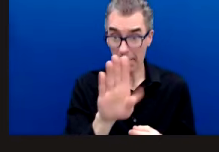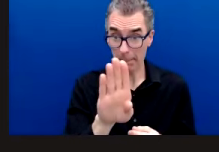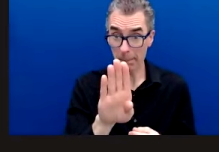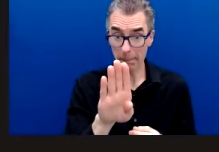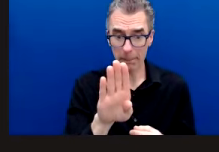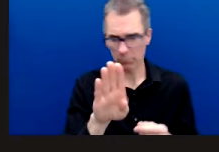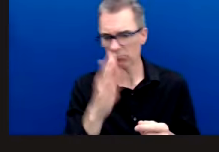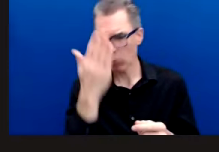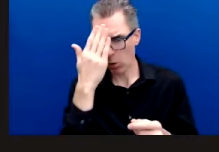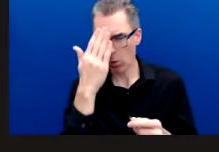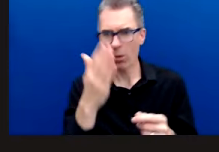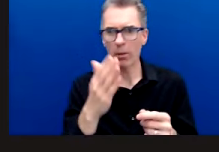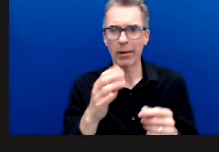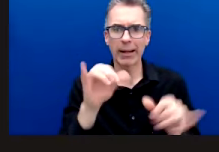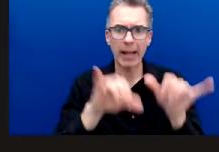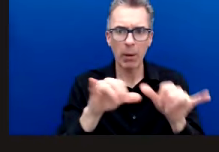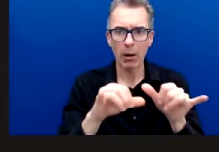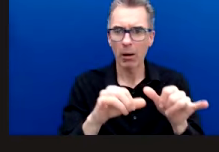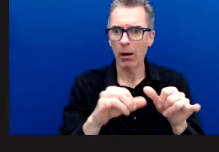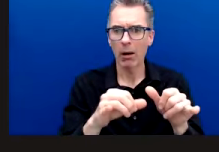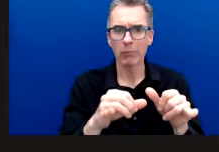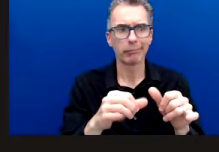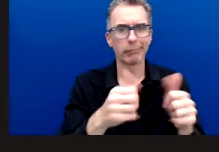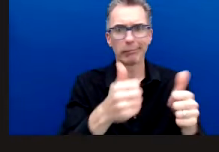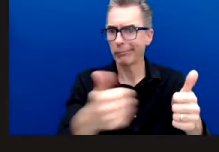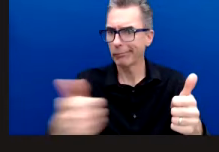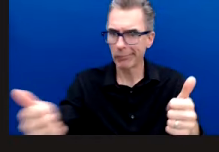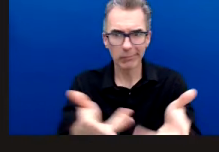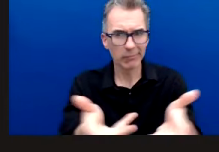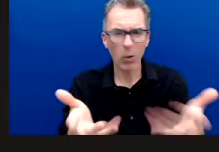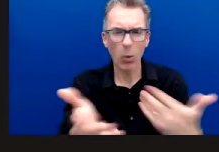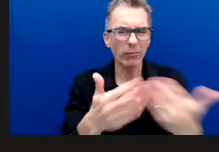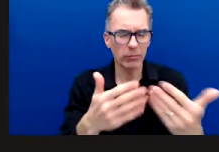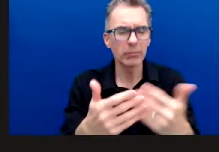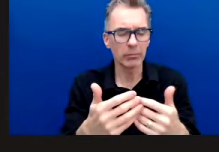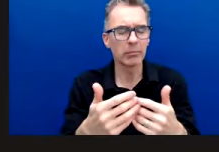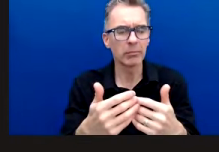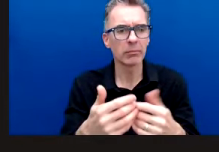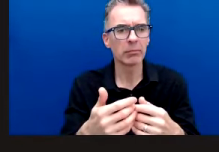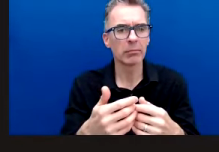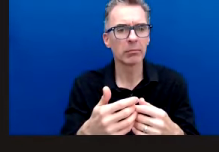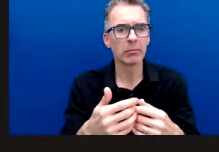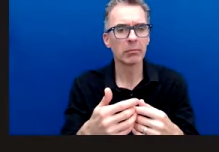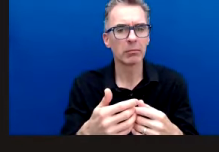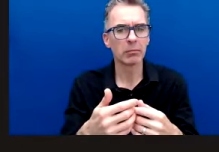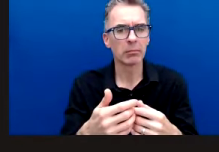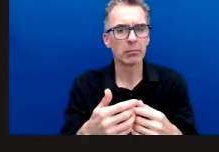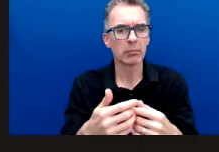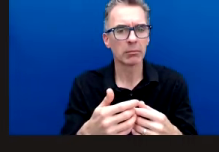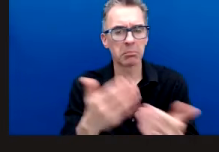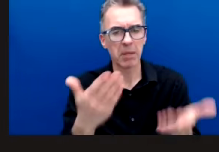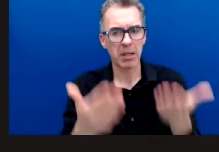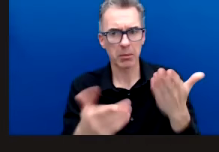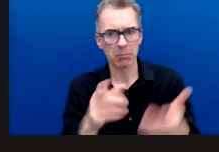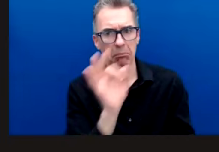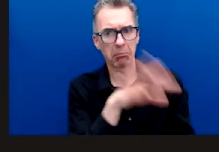certain chemicals, or, you know, whatever it may be, you know, have the student go and discuss that with their medical